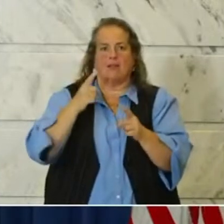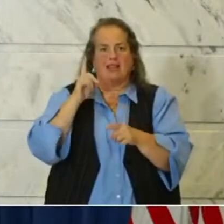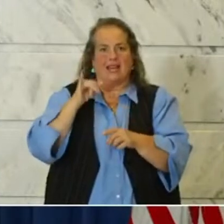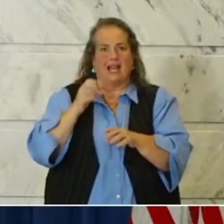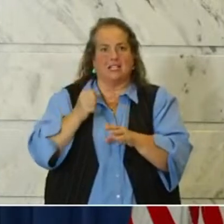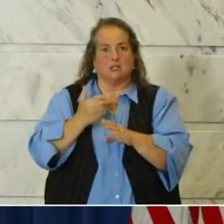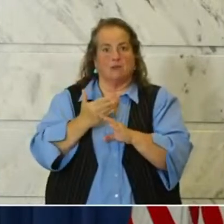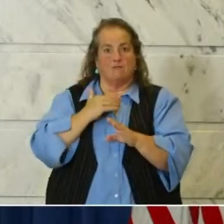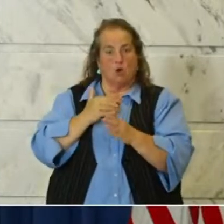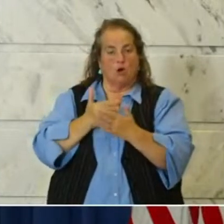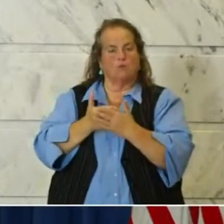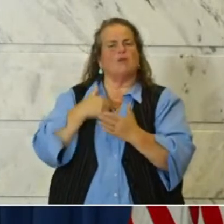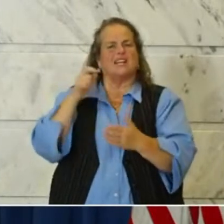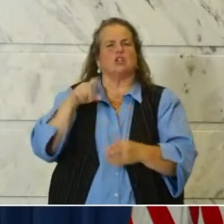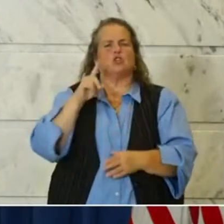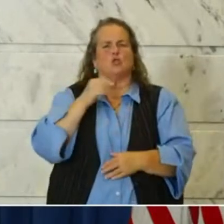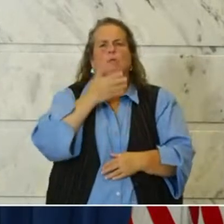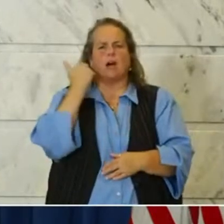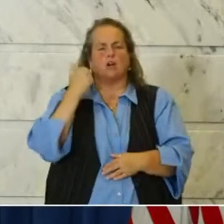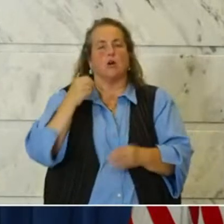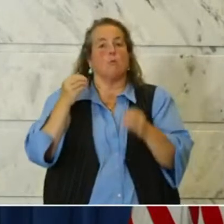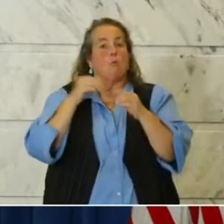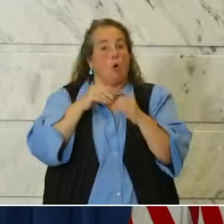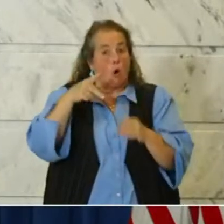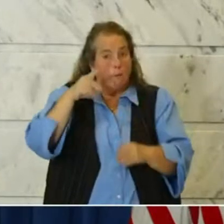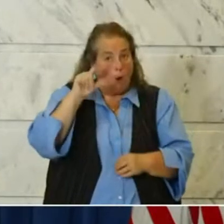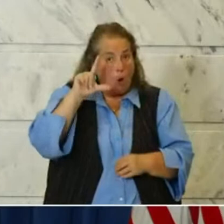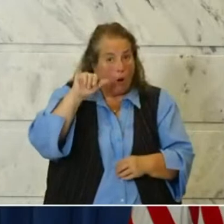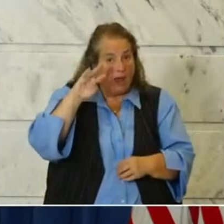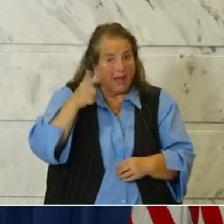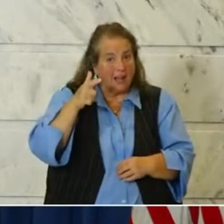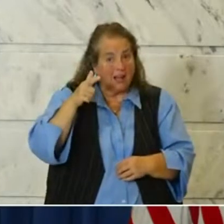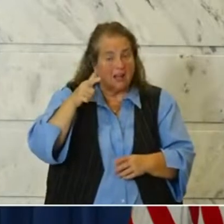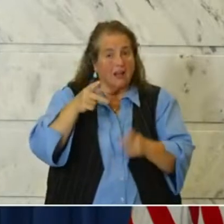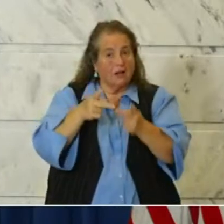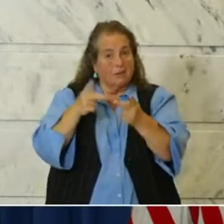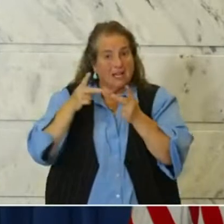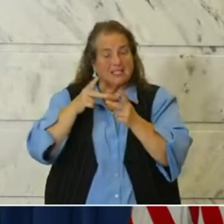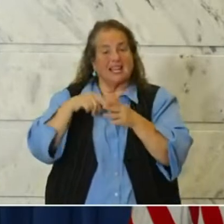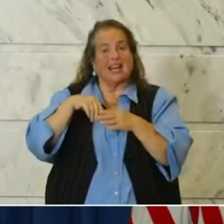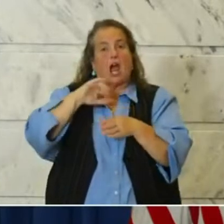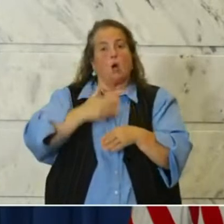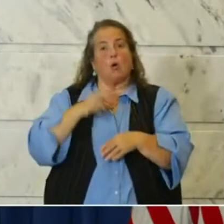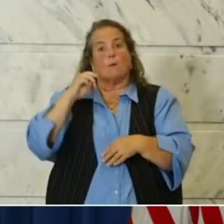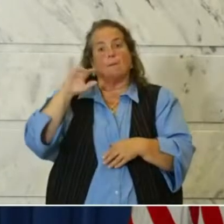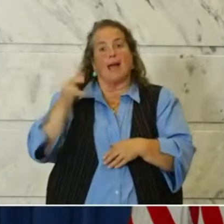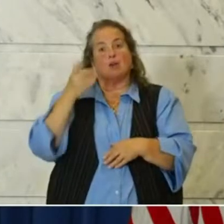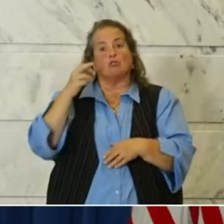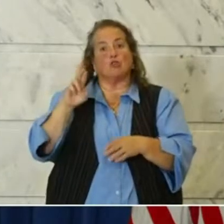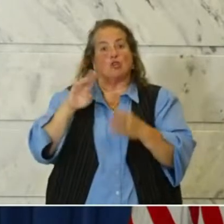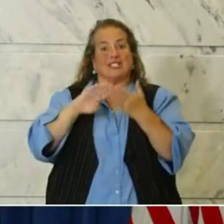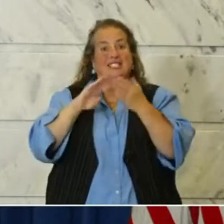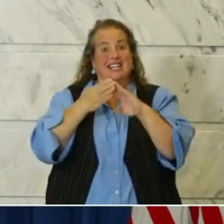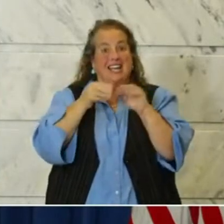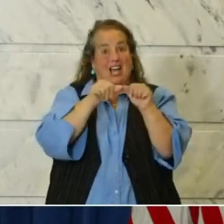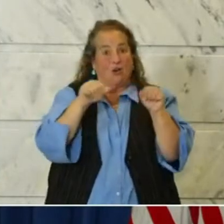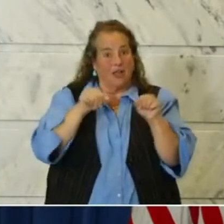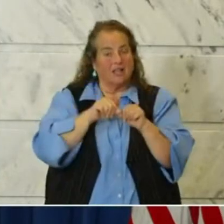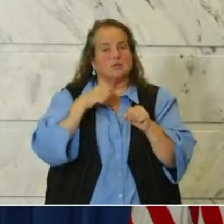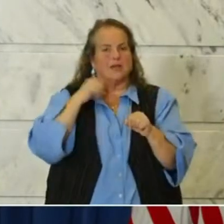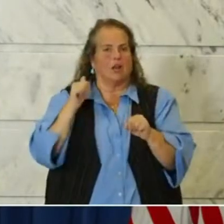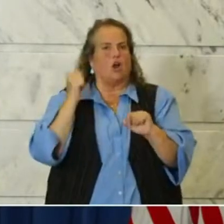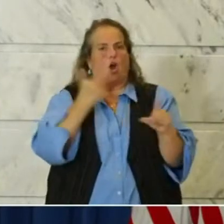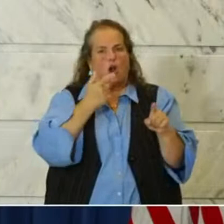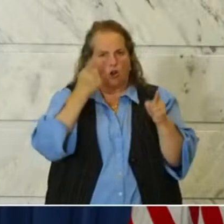something we can do better on. We're going to need more polling locations in our major metropolitan areas. That's something we can all agree that we need